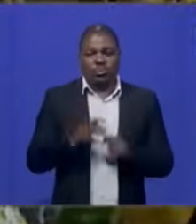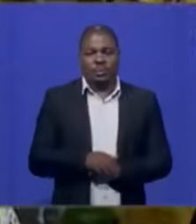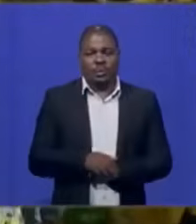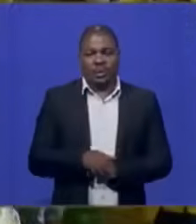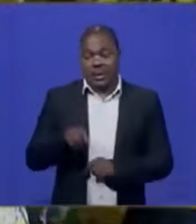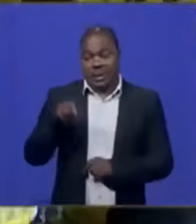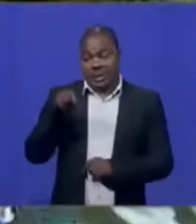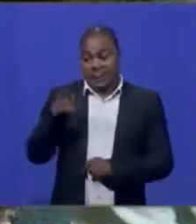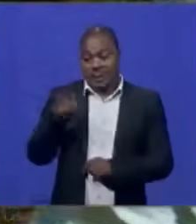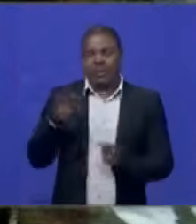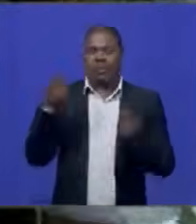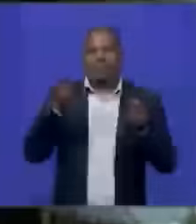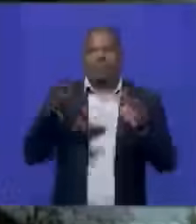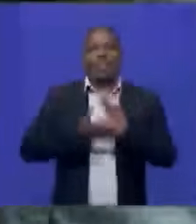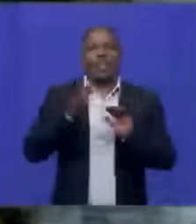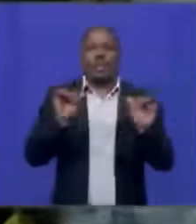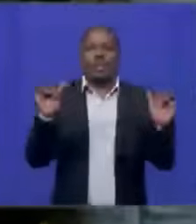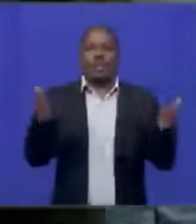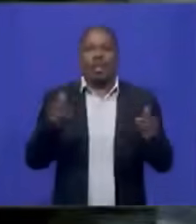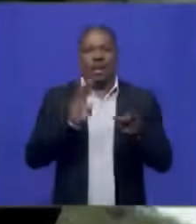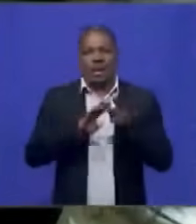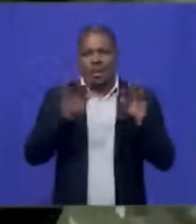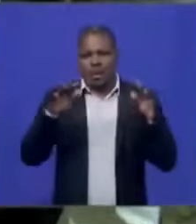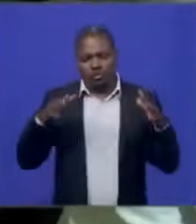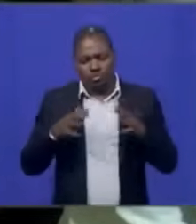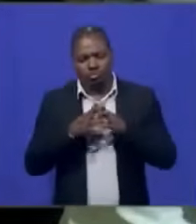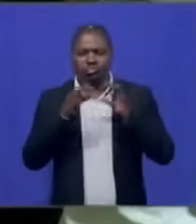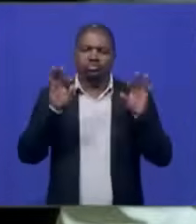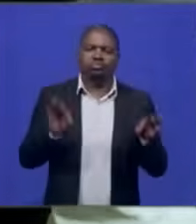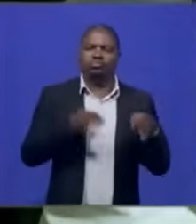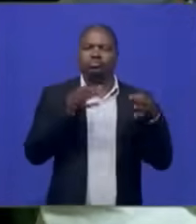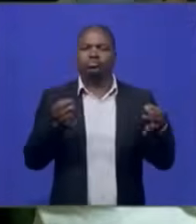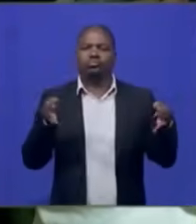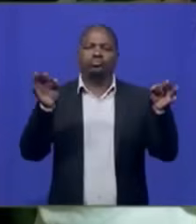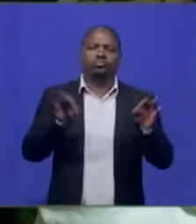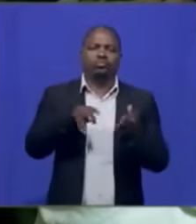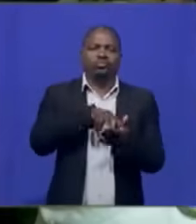ka noto e hodimo ba neng ba le teng ba kopana ka ho bina.